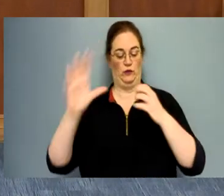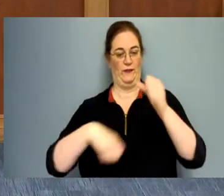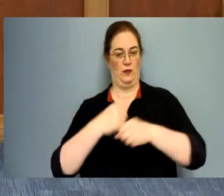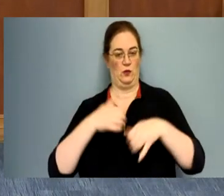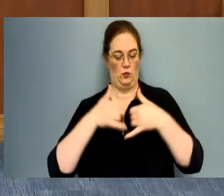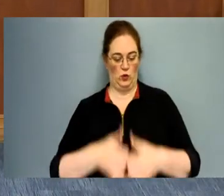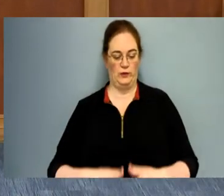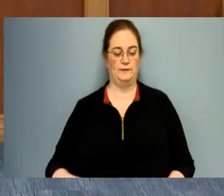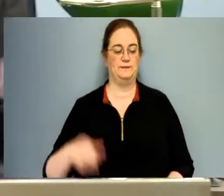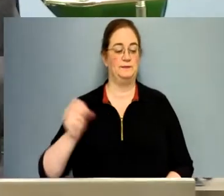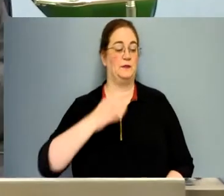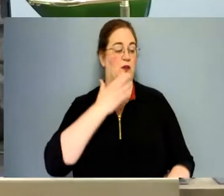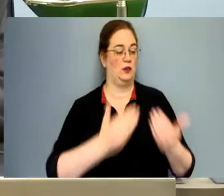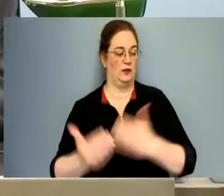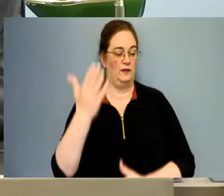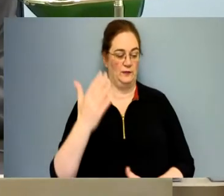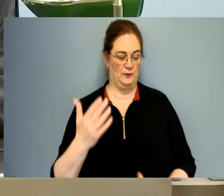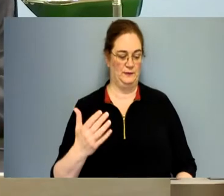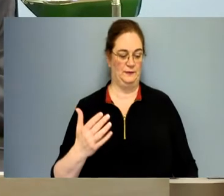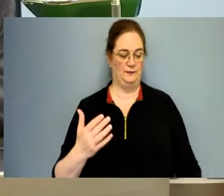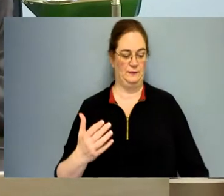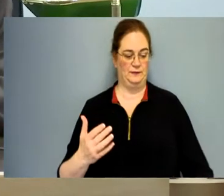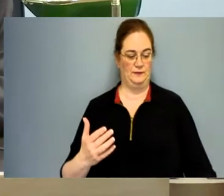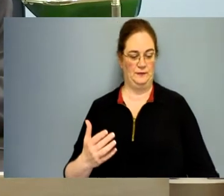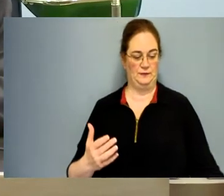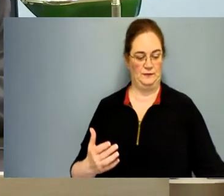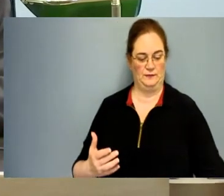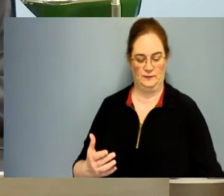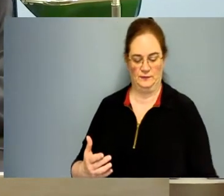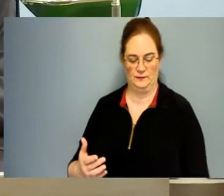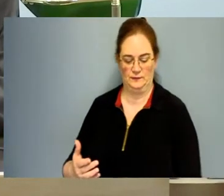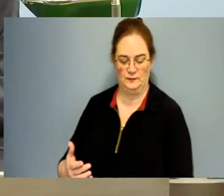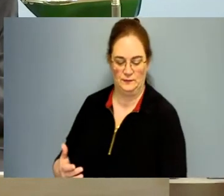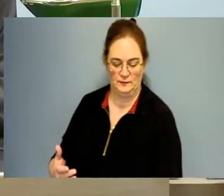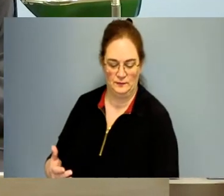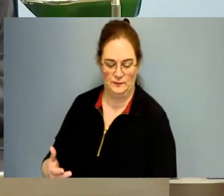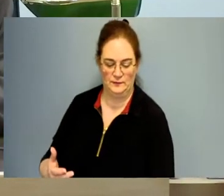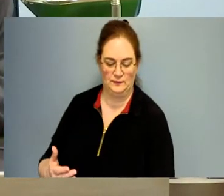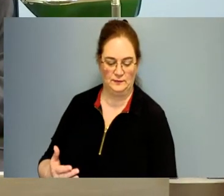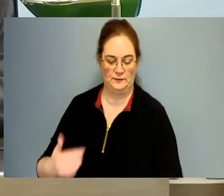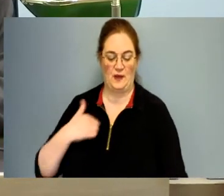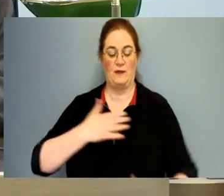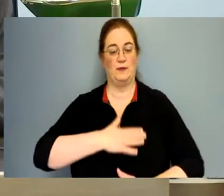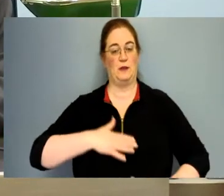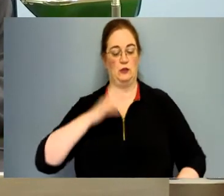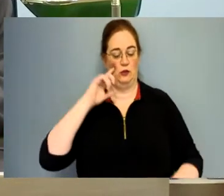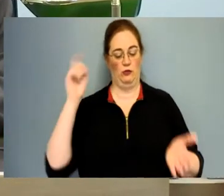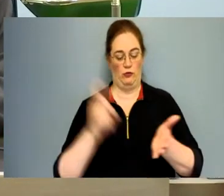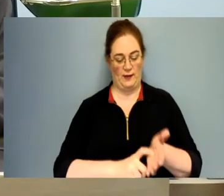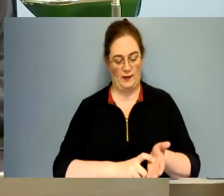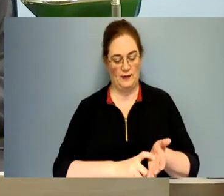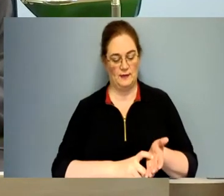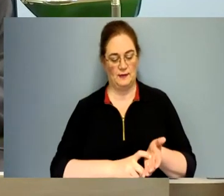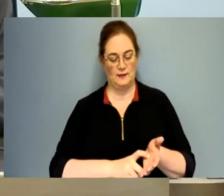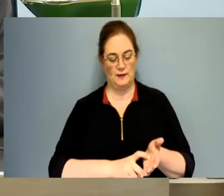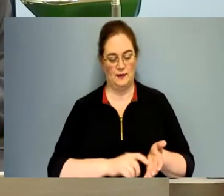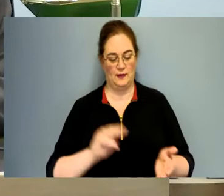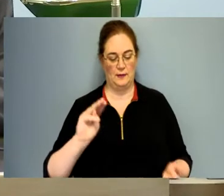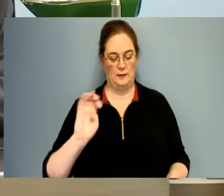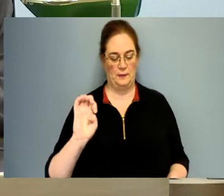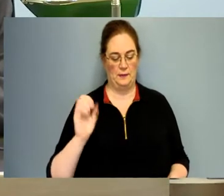Yes, good morning, everyone. I have the pleasure of recognizing Meg